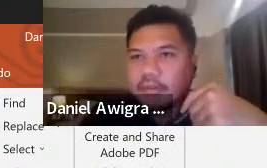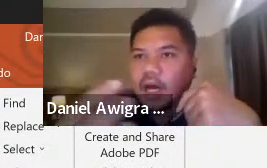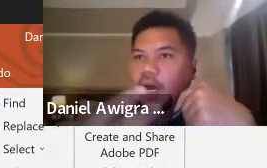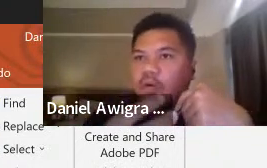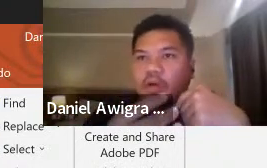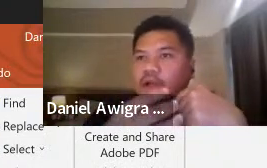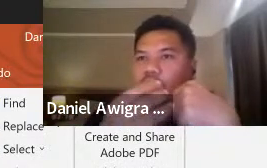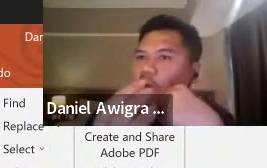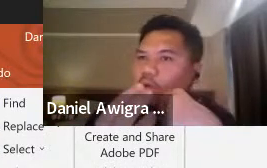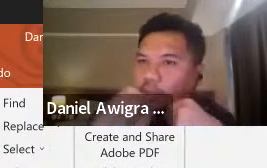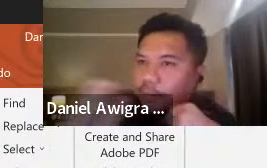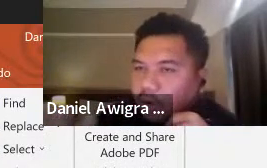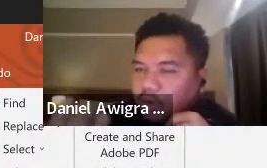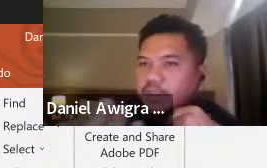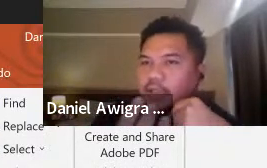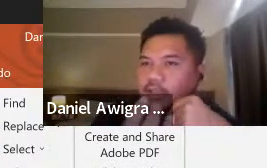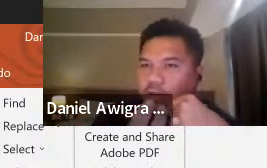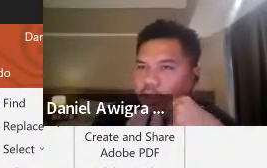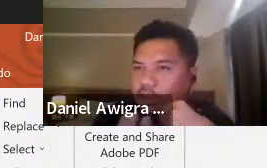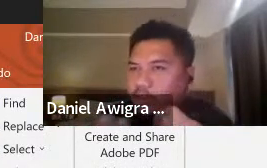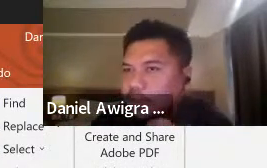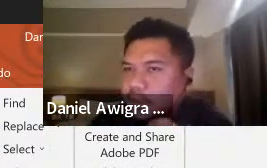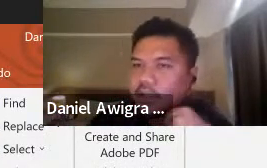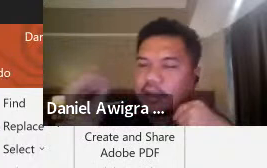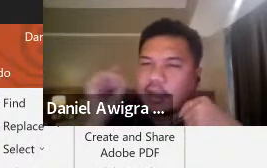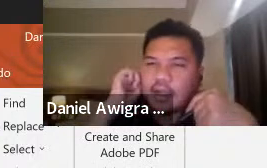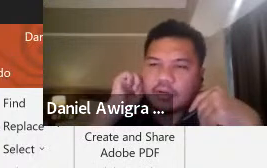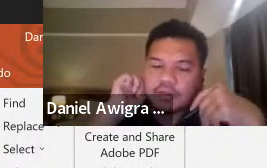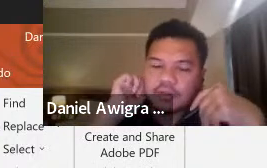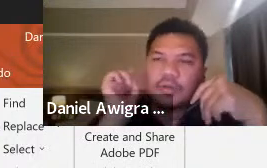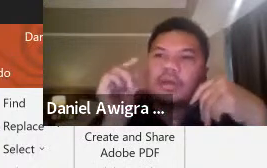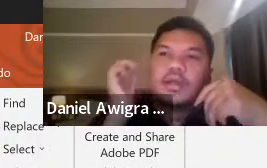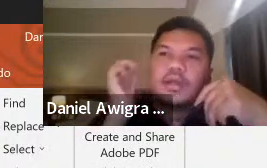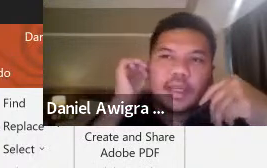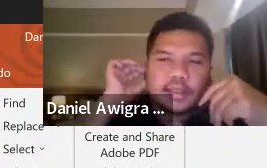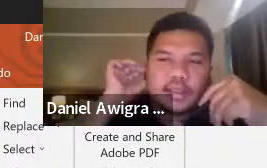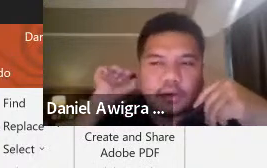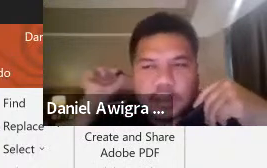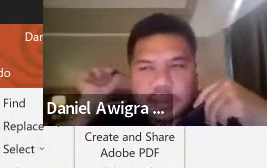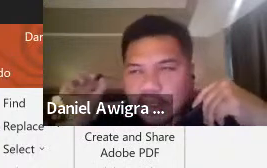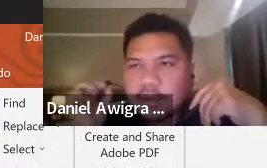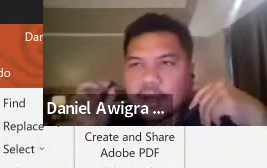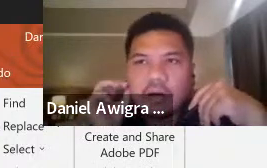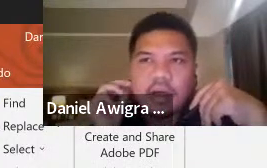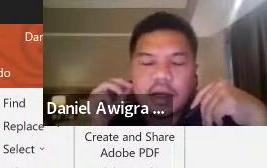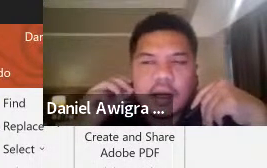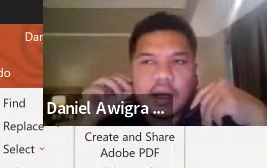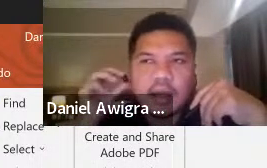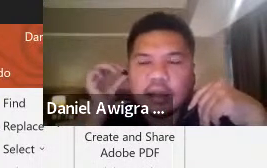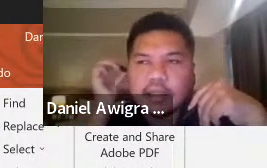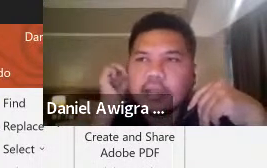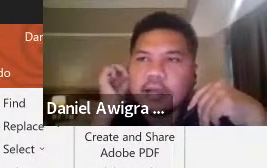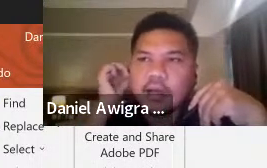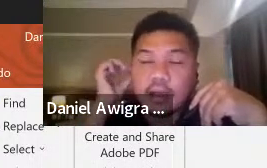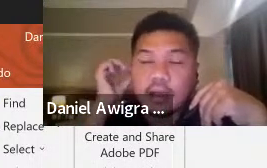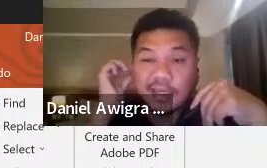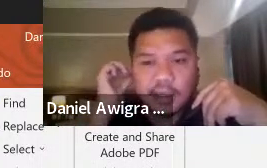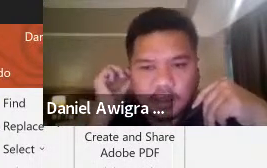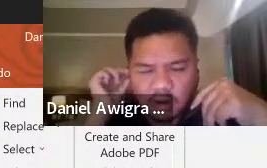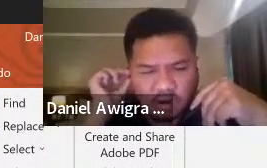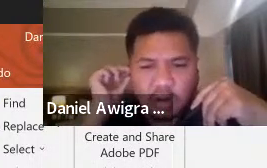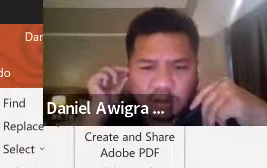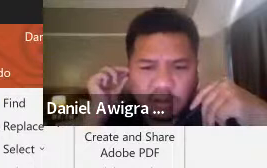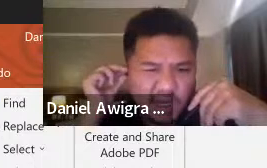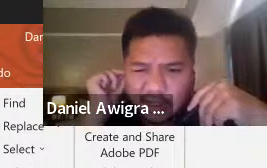are somehow not the boss, they are just only courier, and also they are just only somehow